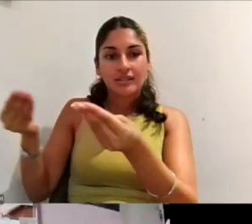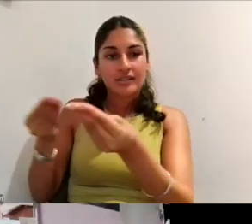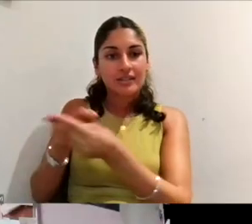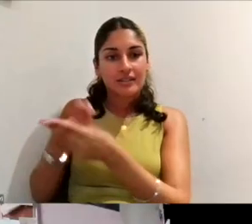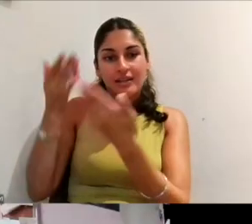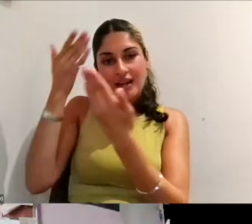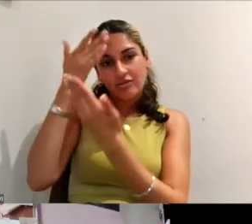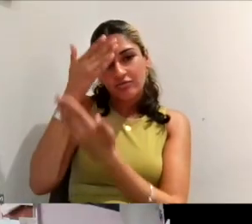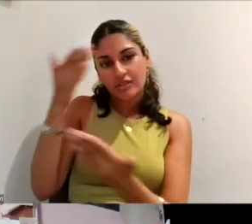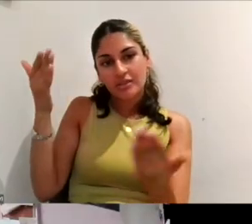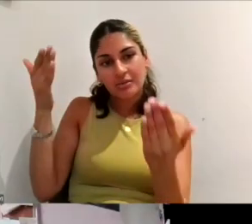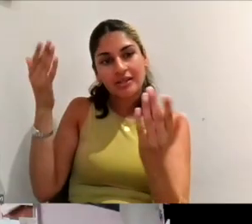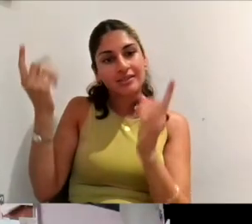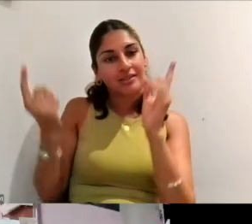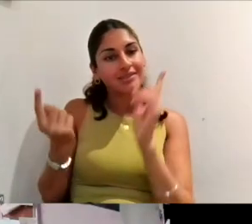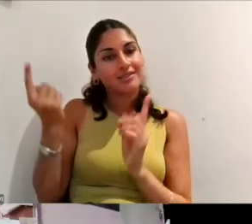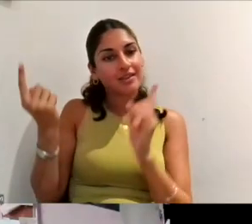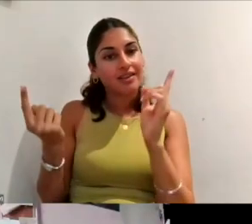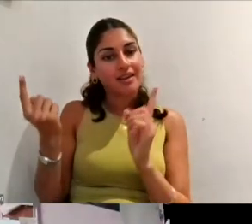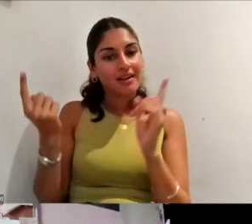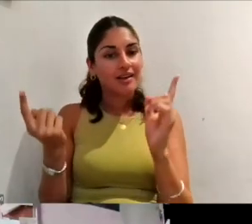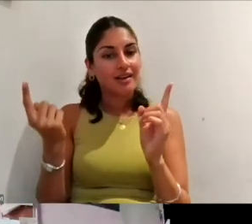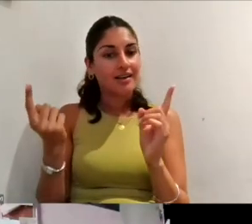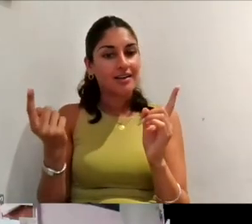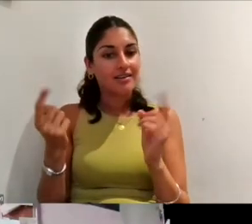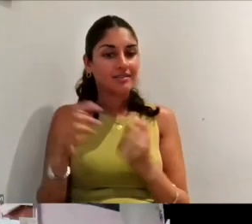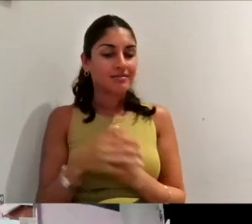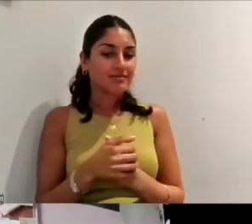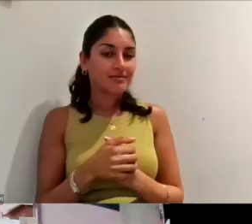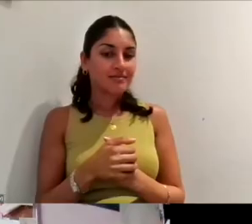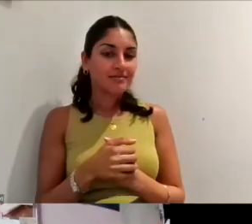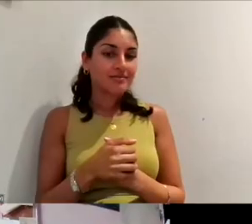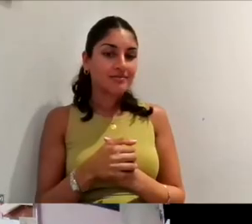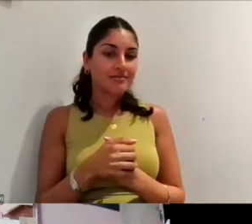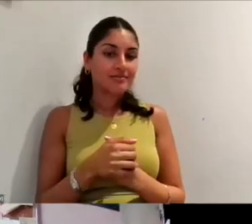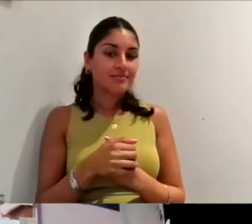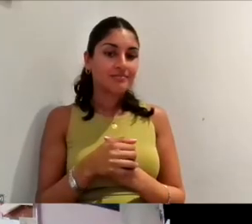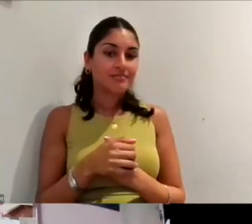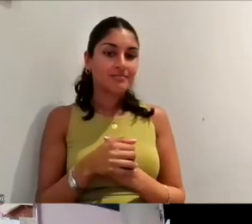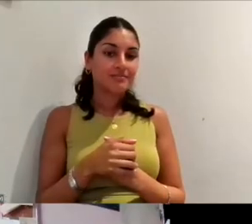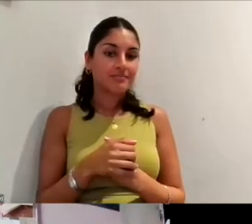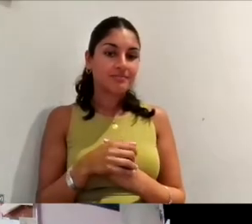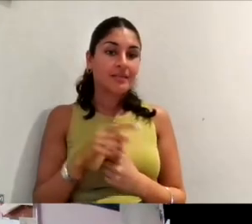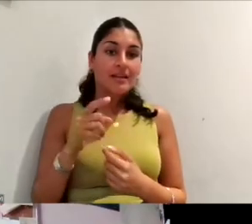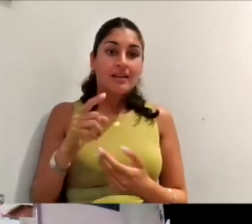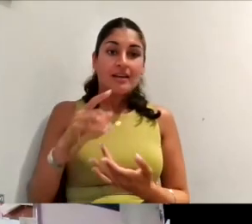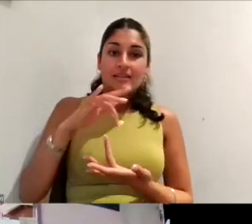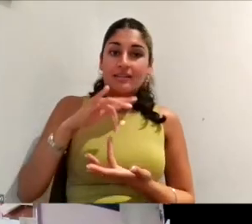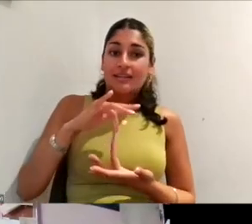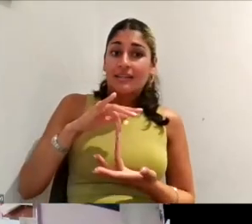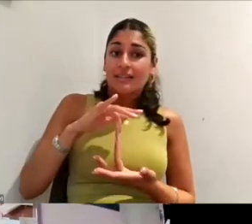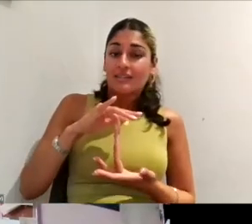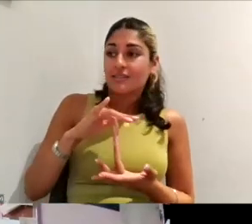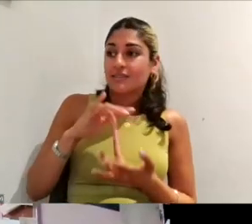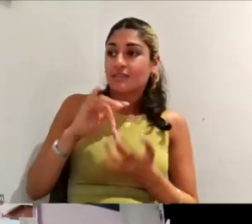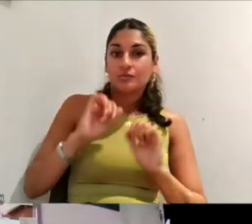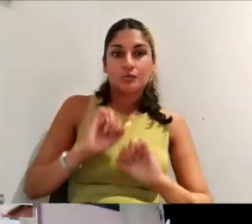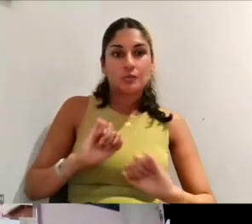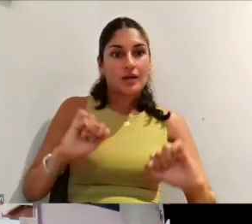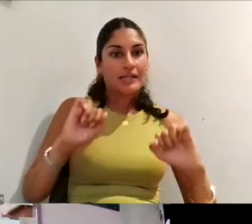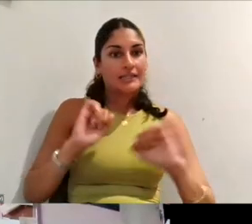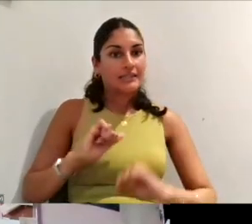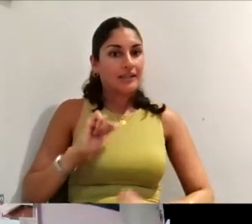as the innocent ivory stars draped us together. After the vows had